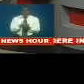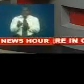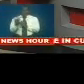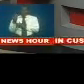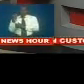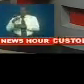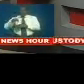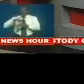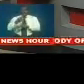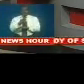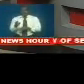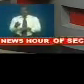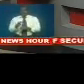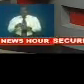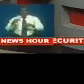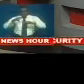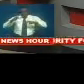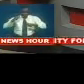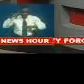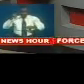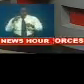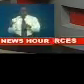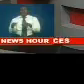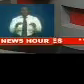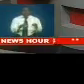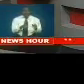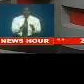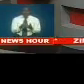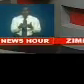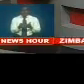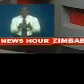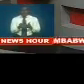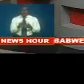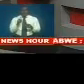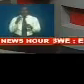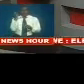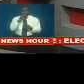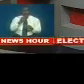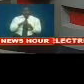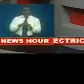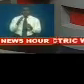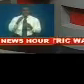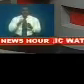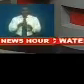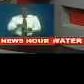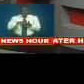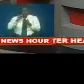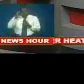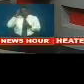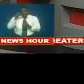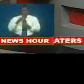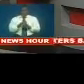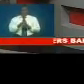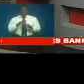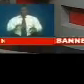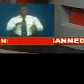where natural resources are mined, leaving the communities worse off, should cease. He was speaking at the seat of government when the outgoing